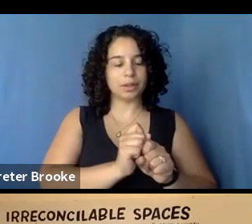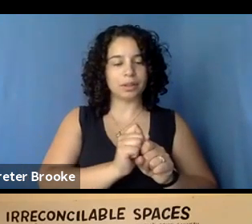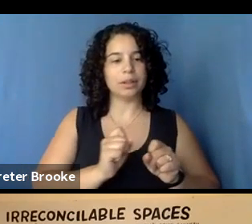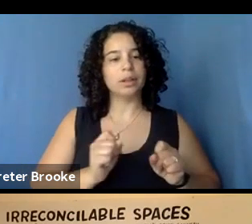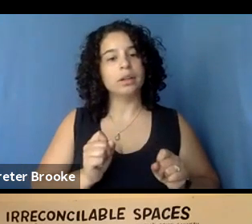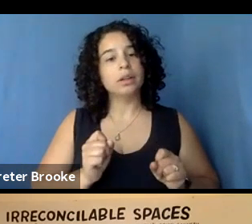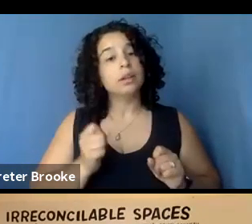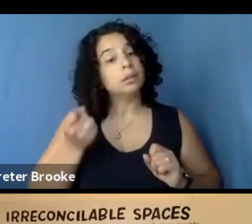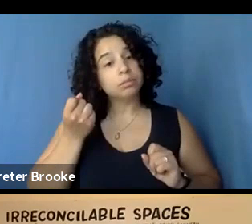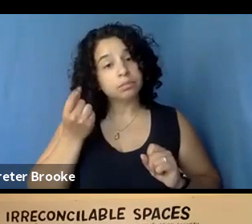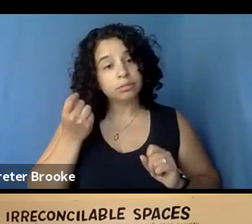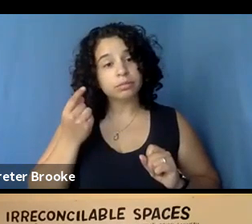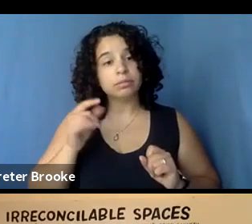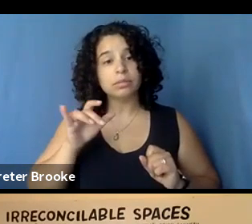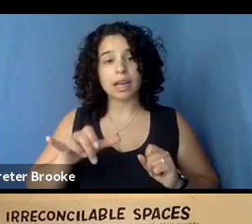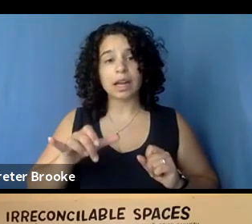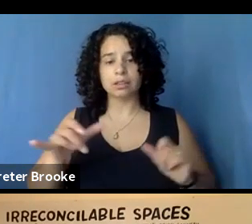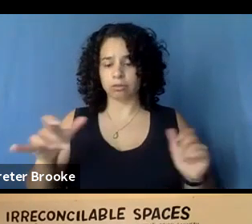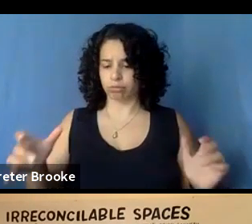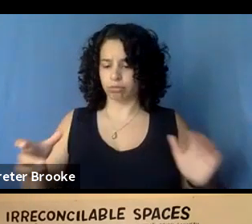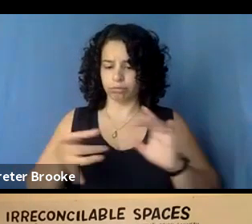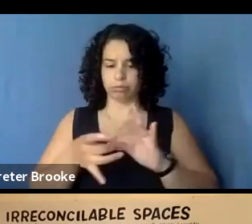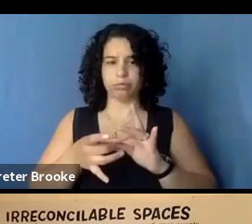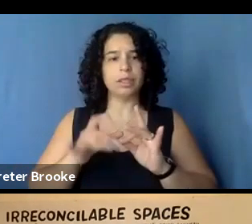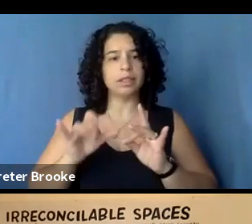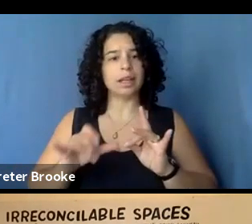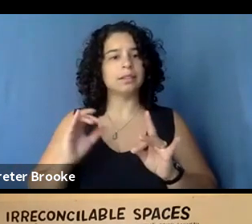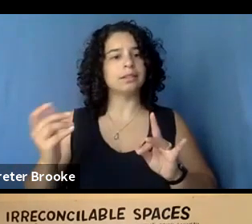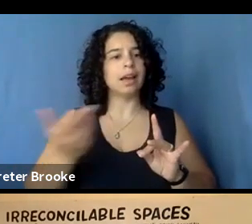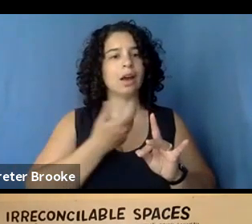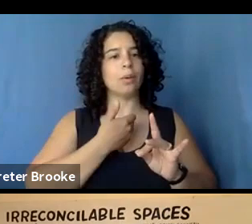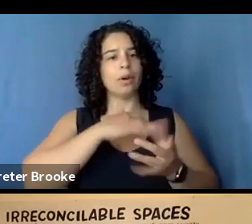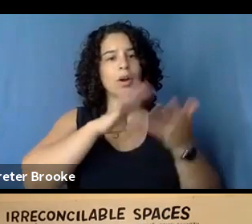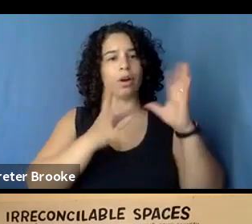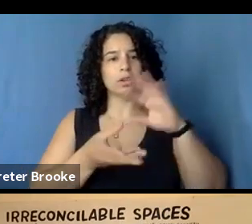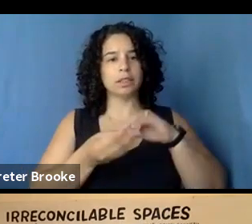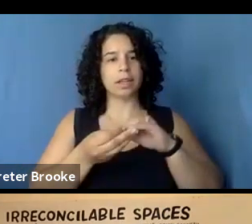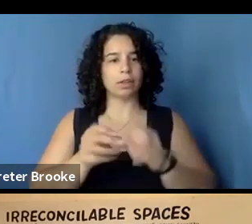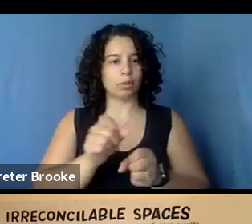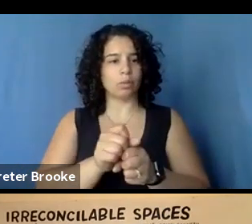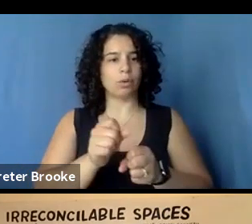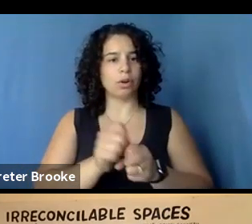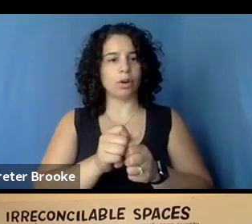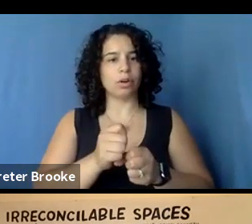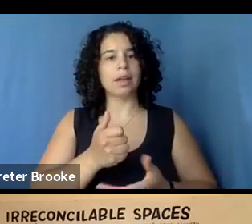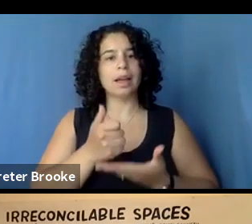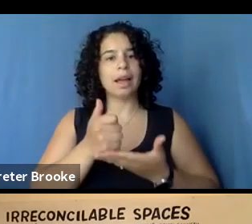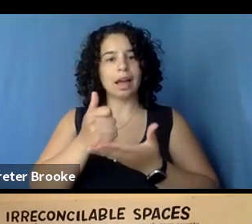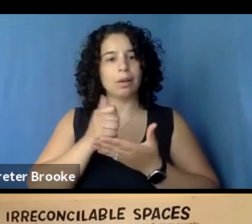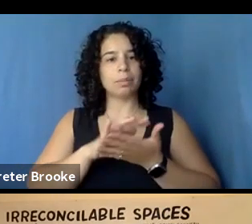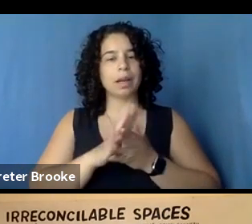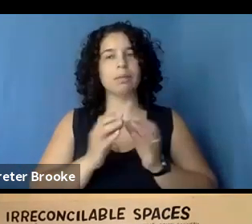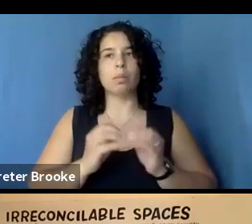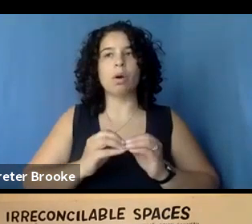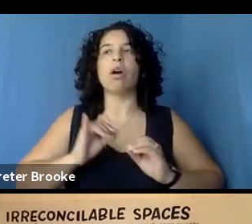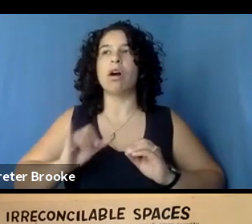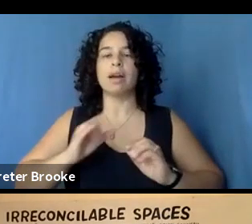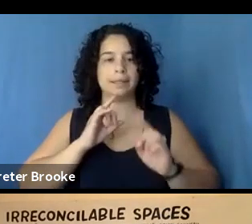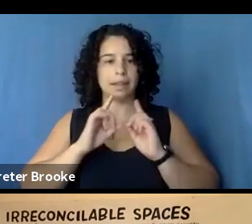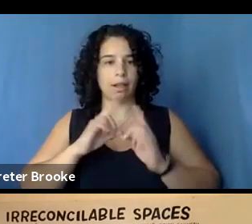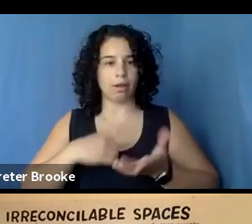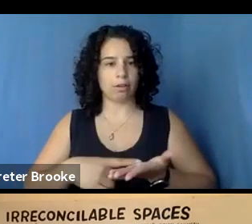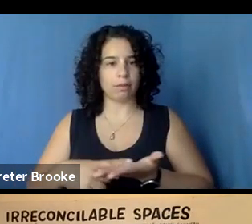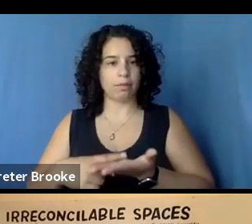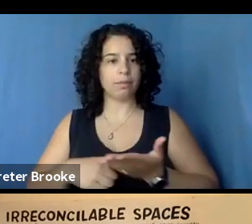also the work that is also helping us to prompt more dialogue. I just wanted to say, though, listening